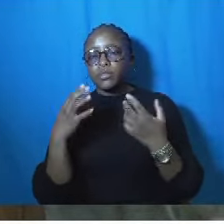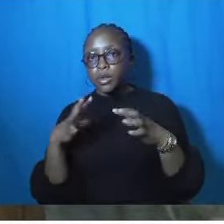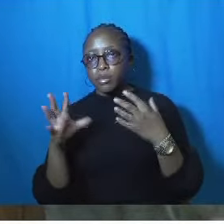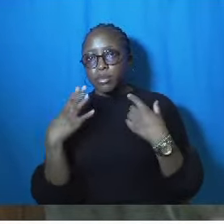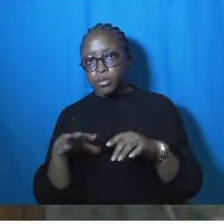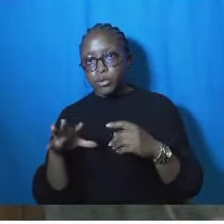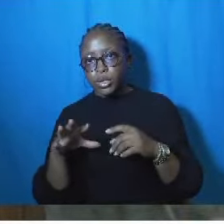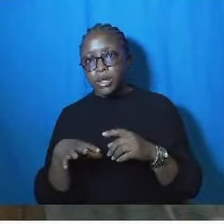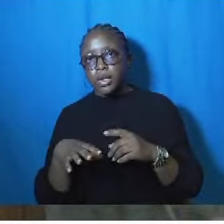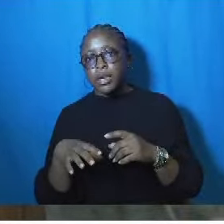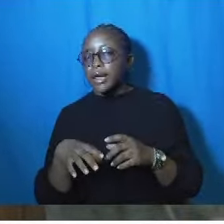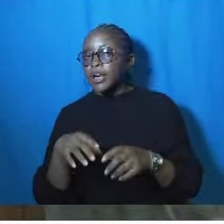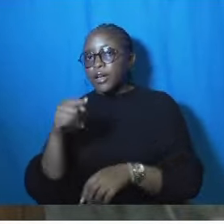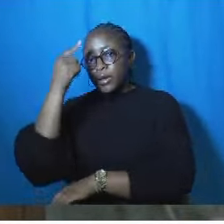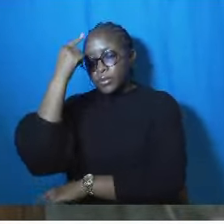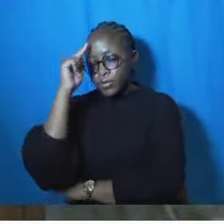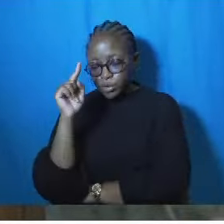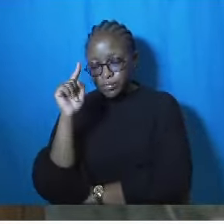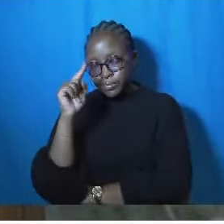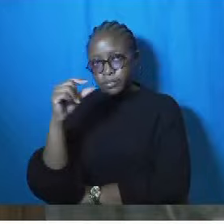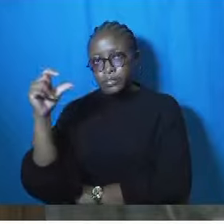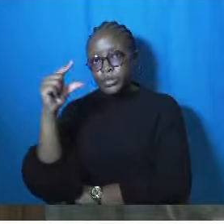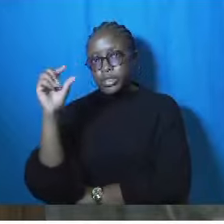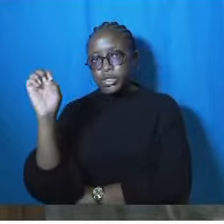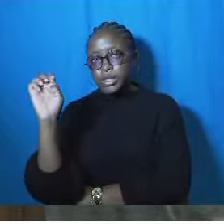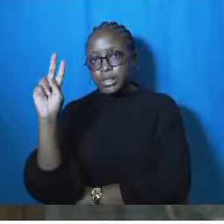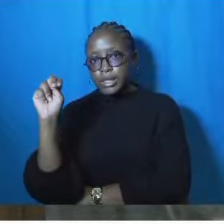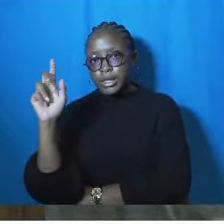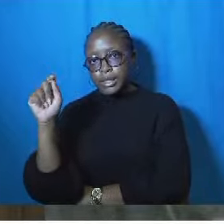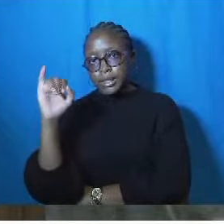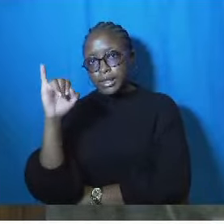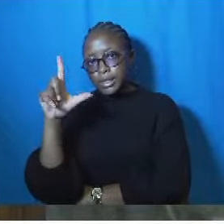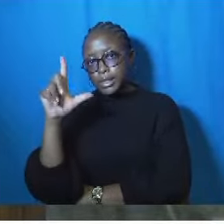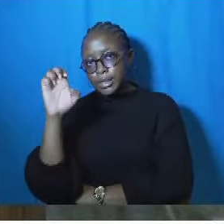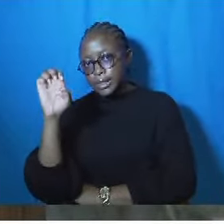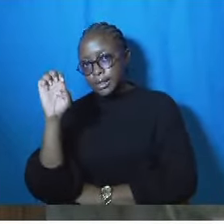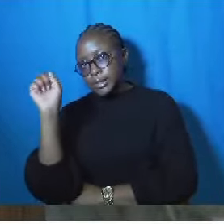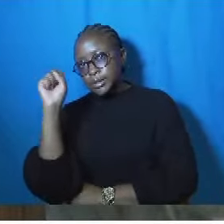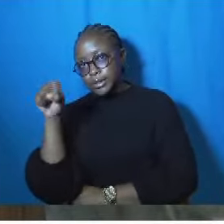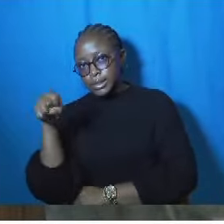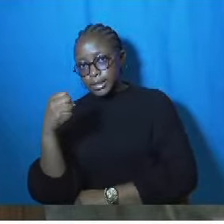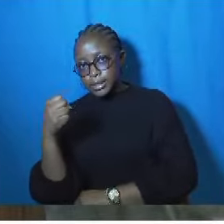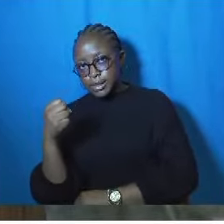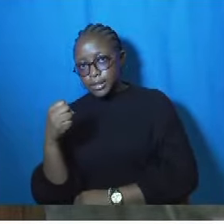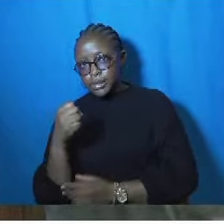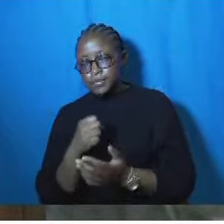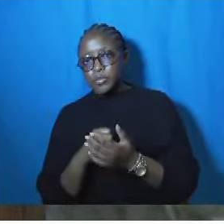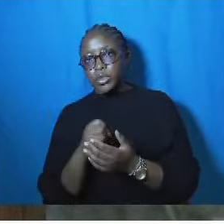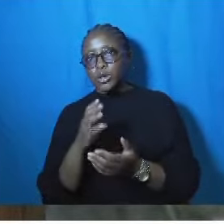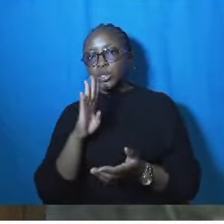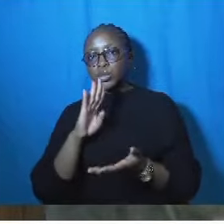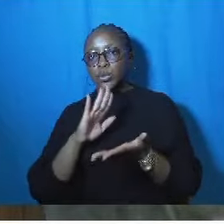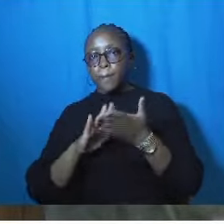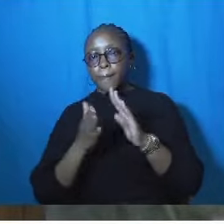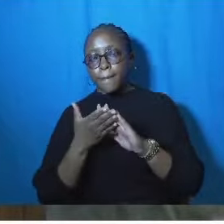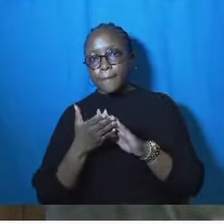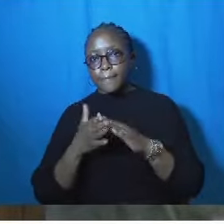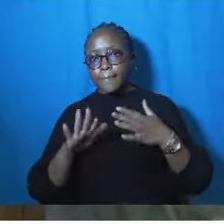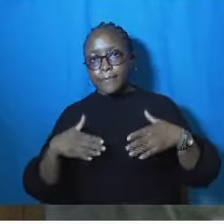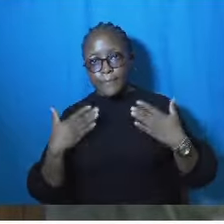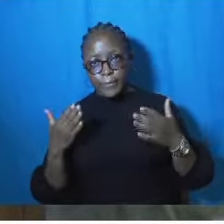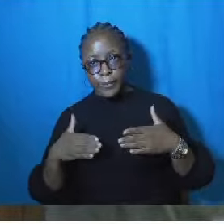mercy. Meaning, Jesus brought to pass the promises God made to the